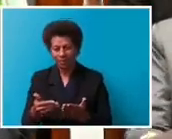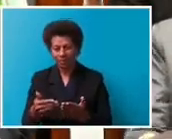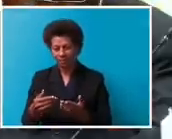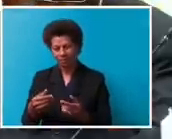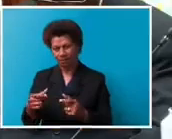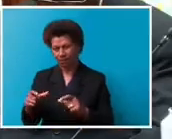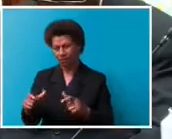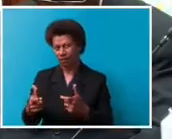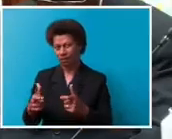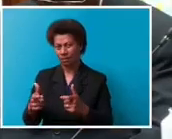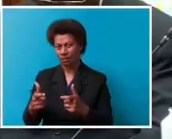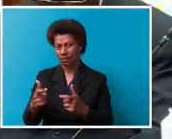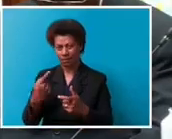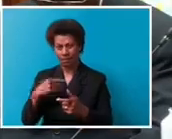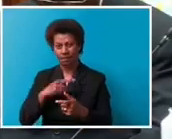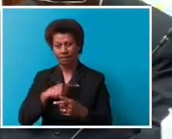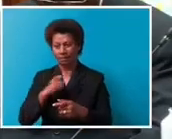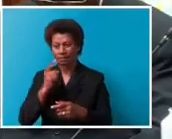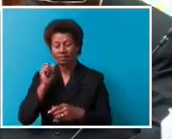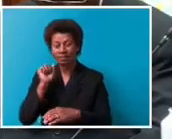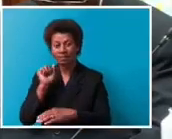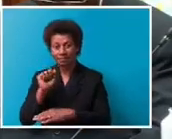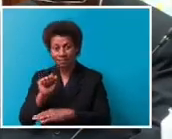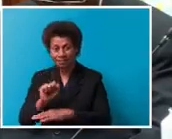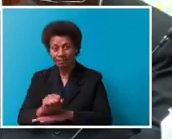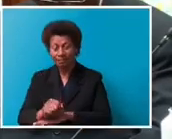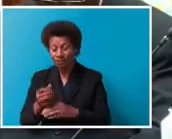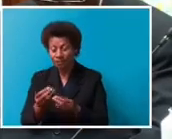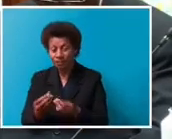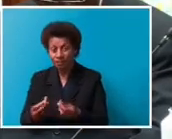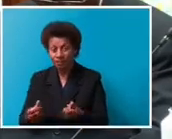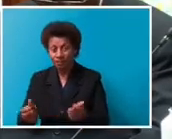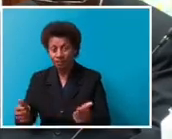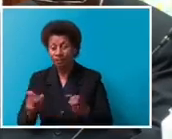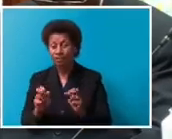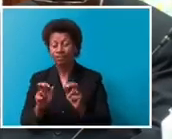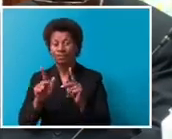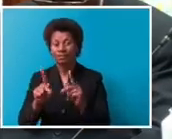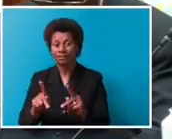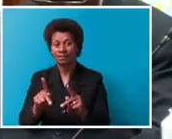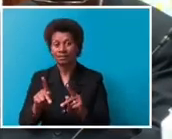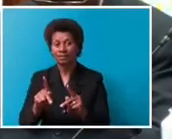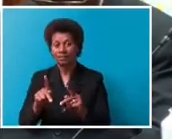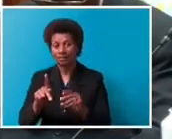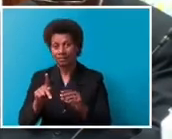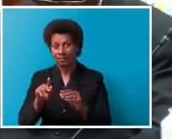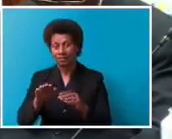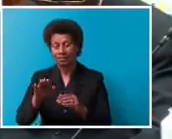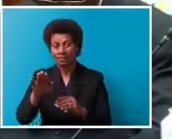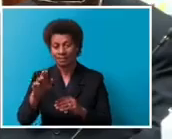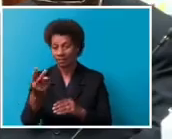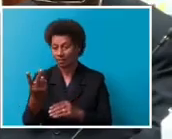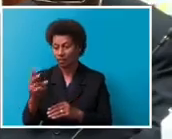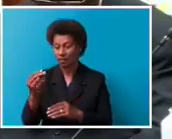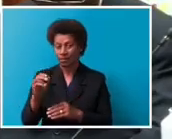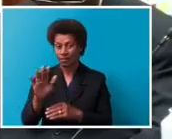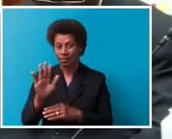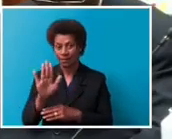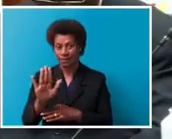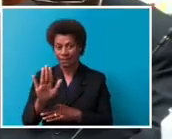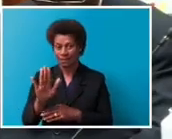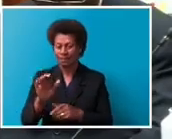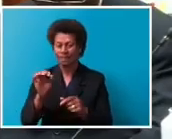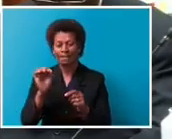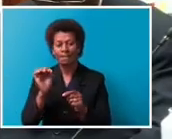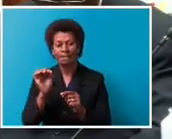have overcome, but by the opportunities that lie ahead, and 2025 holds great significance for